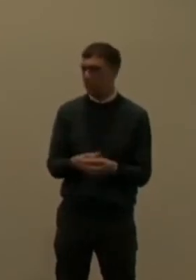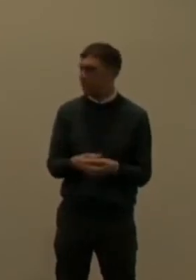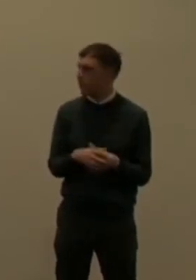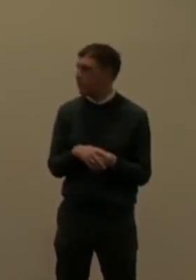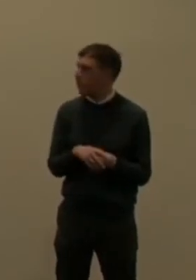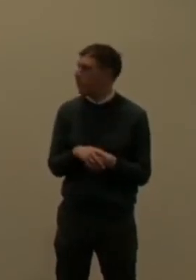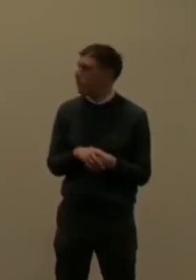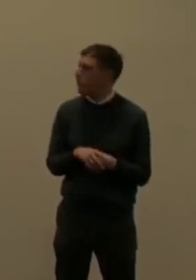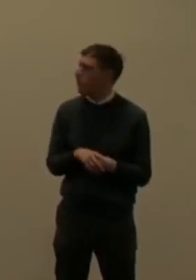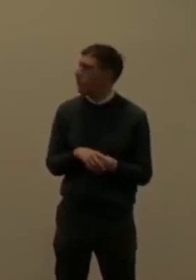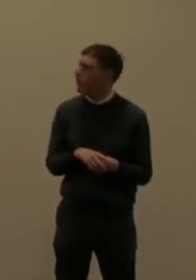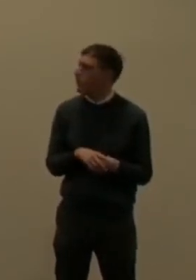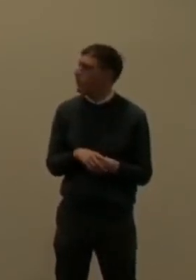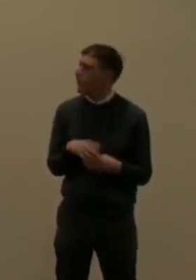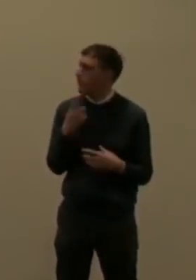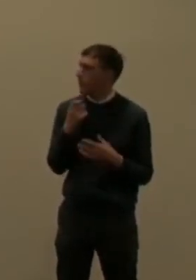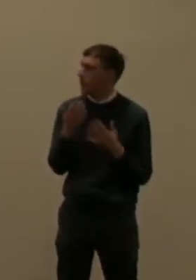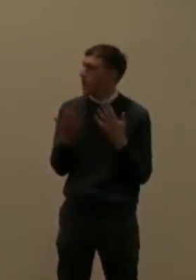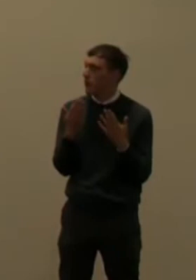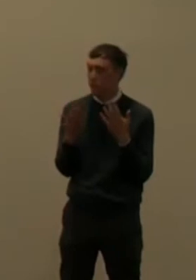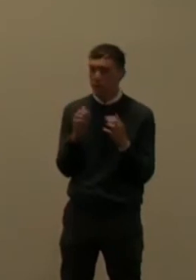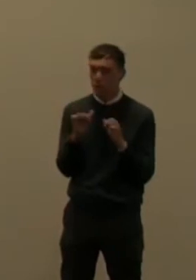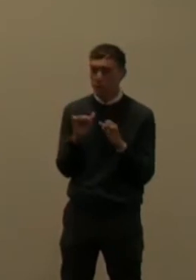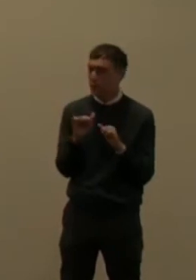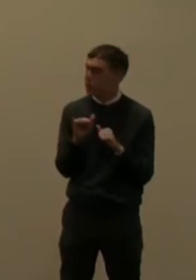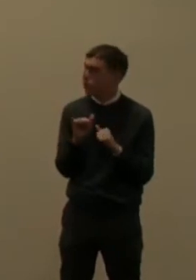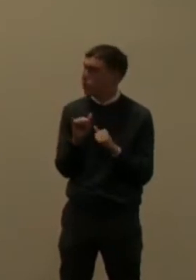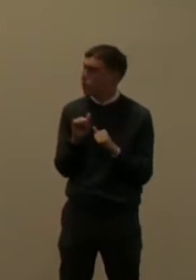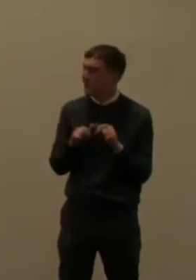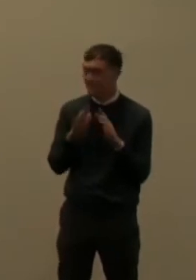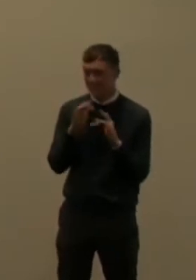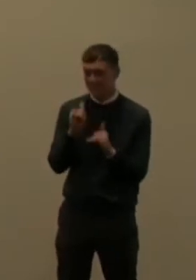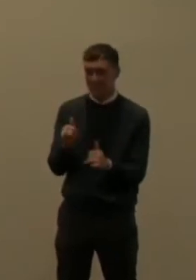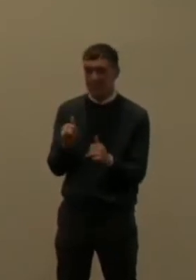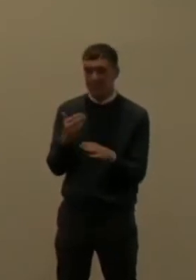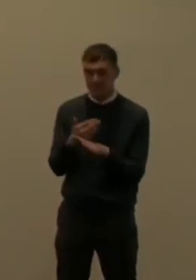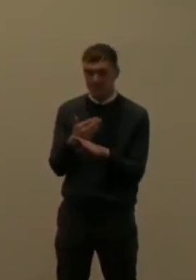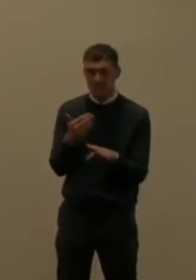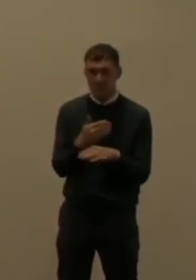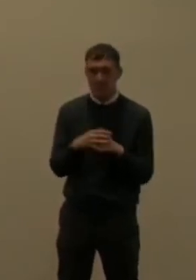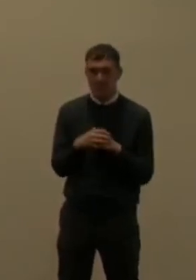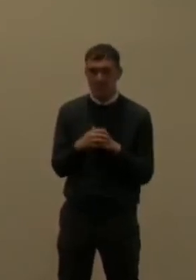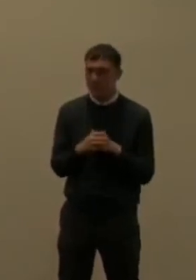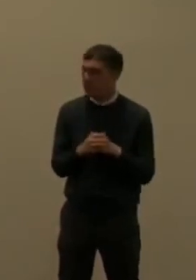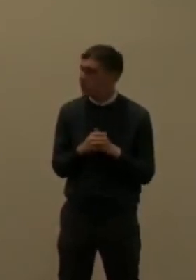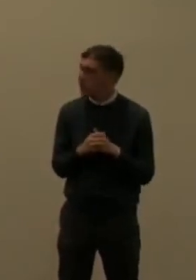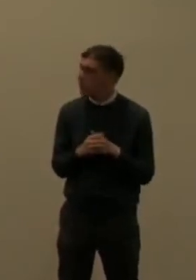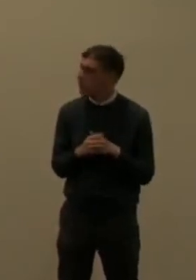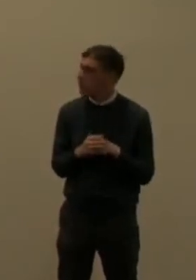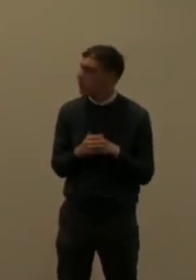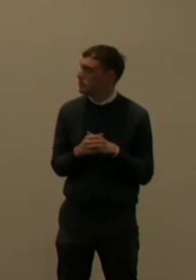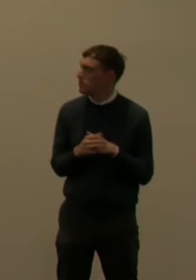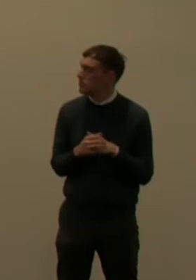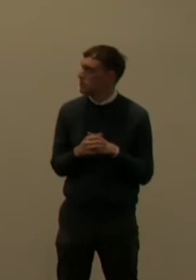Then we can leverage on the Visual Studio test task, give it some